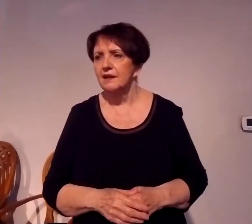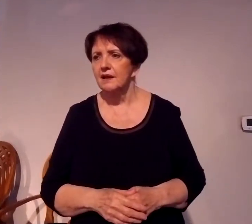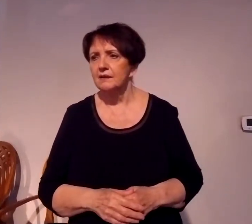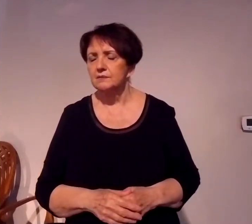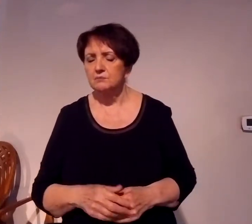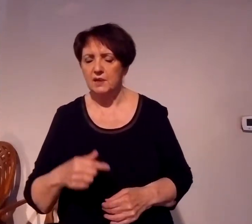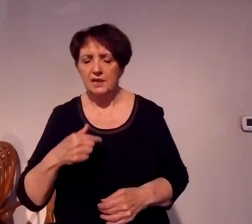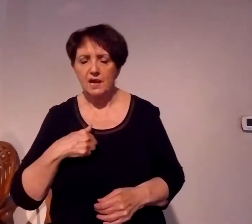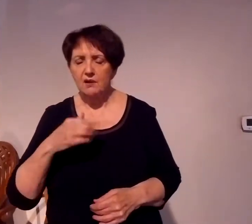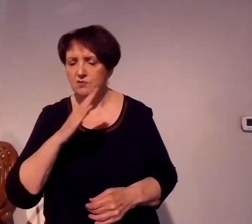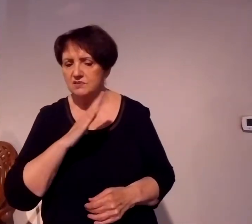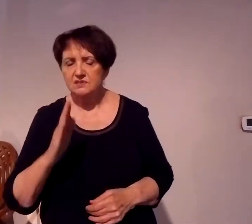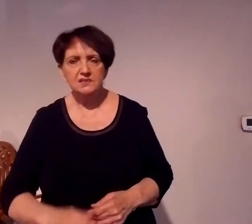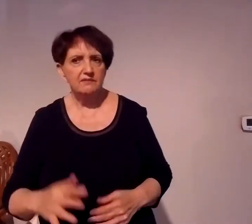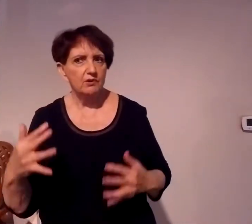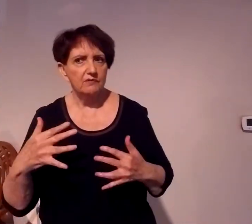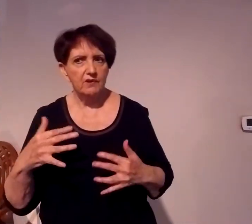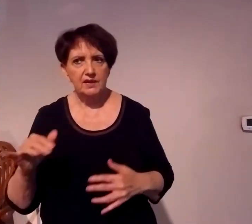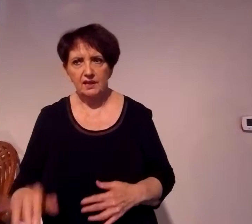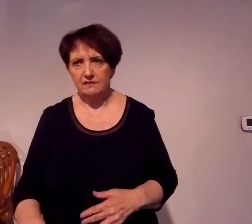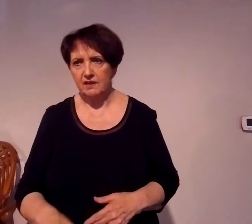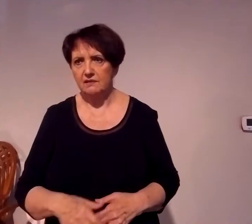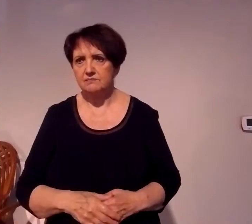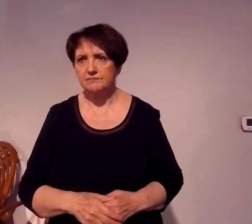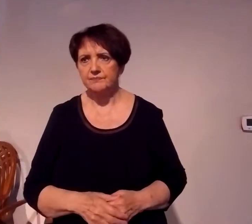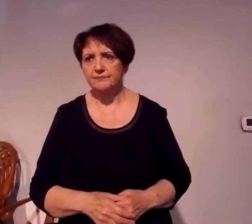But I was never afraid like that.